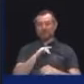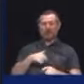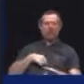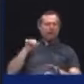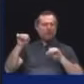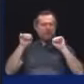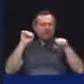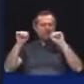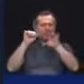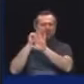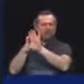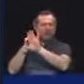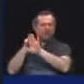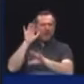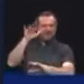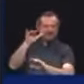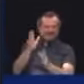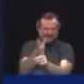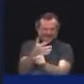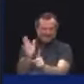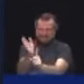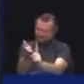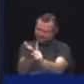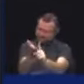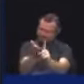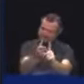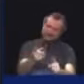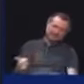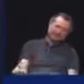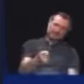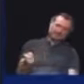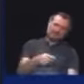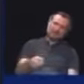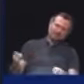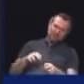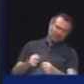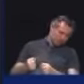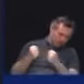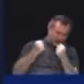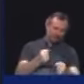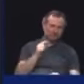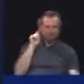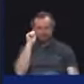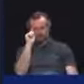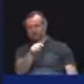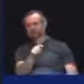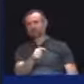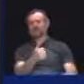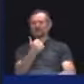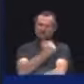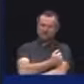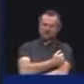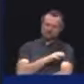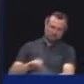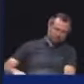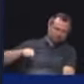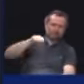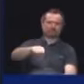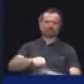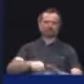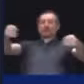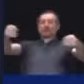people and put them in a car and drive them and get that vaccine in their arm. That is